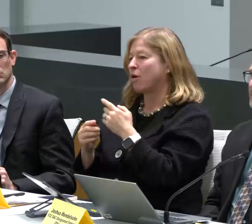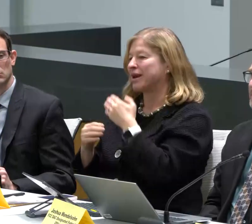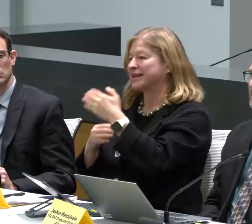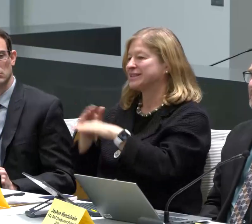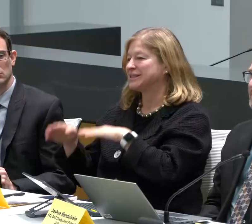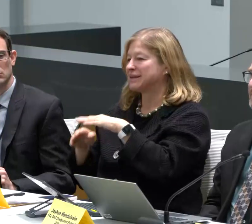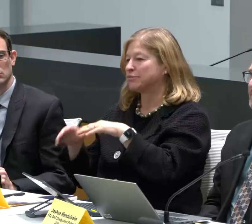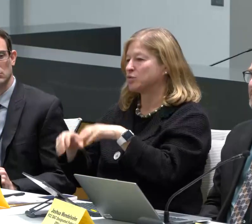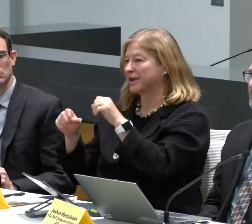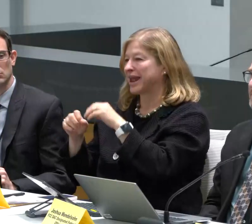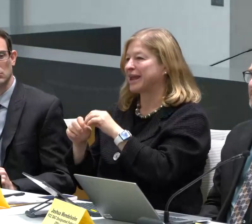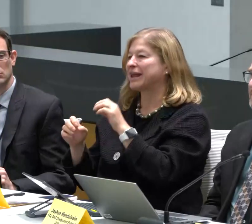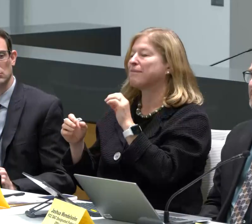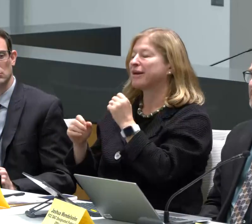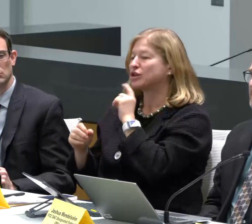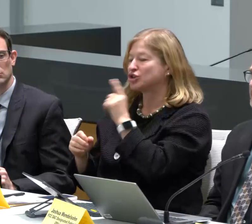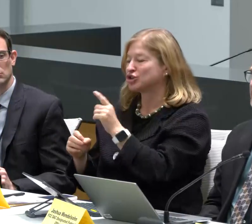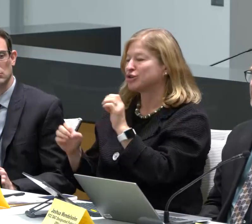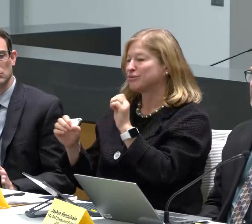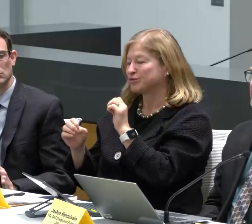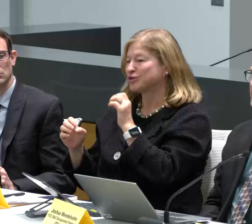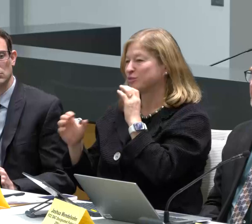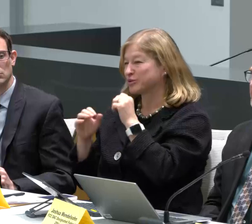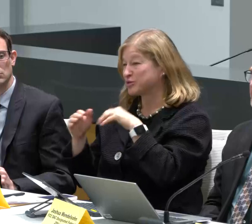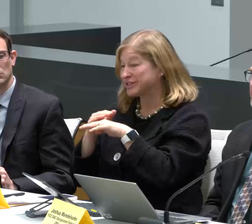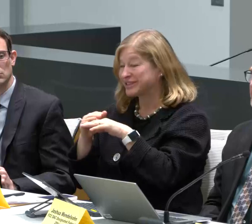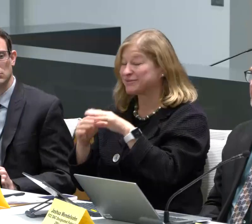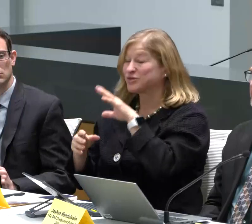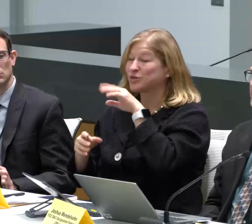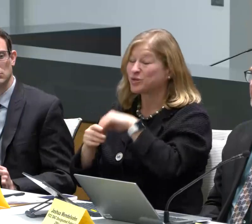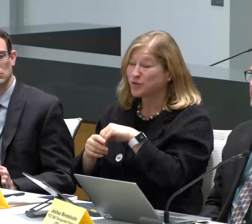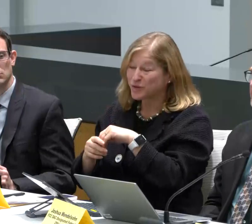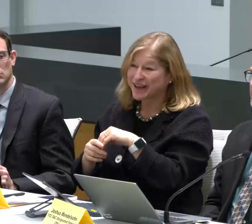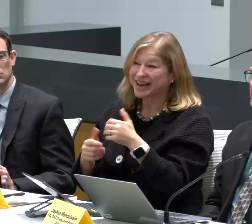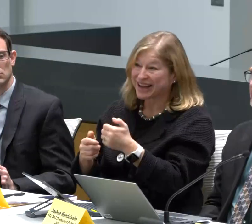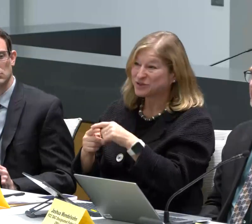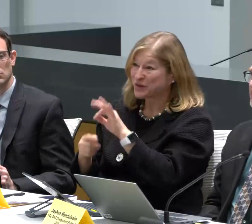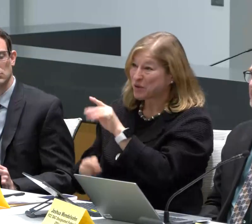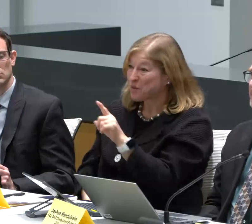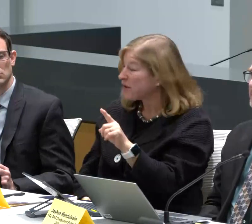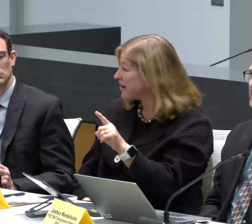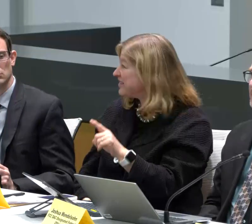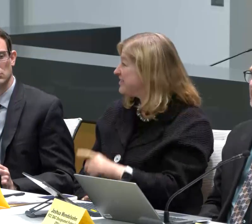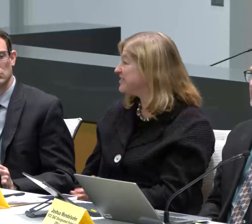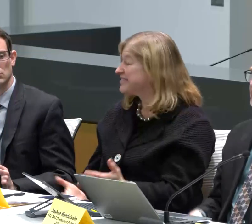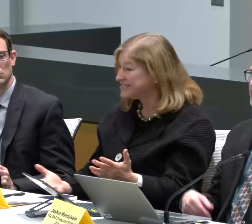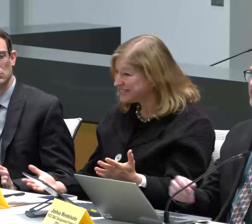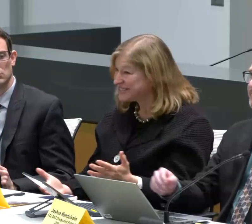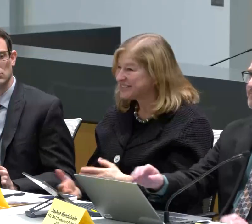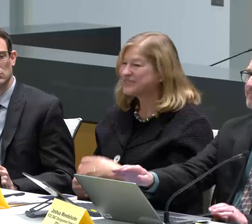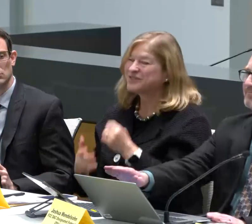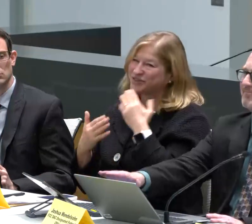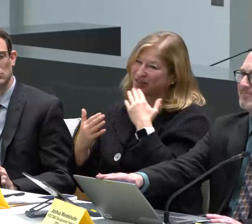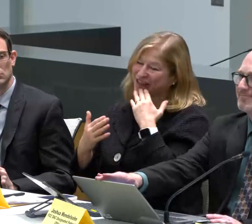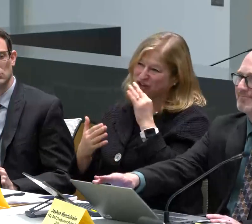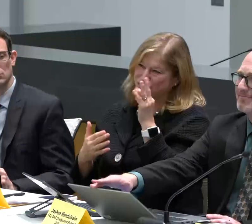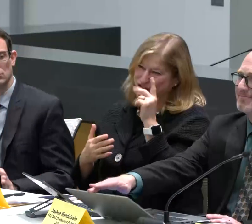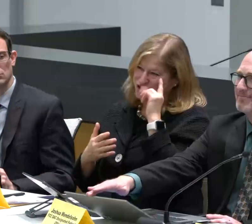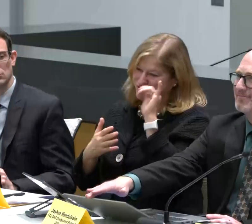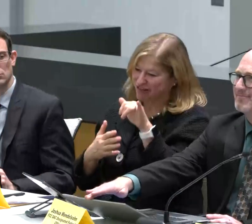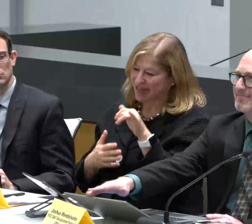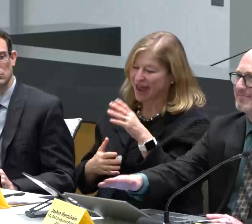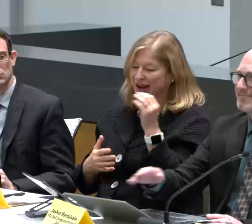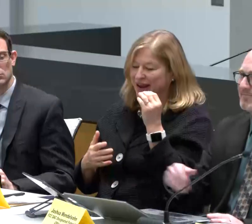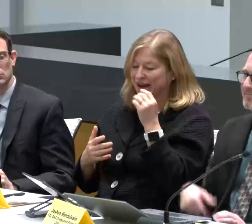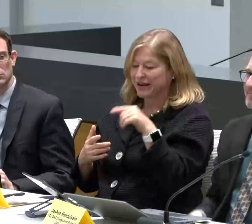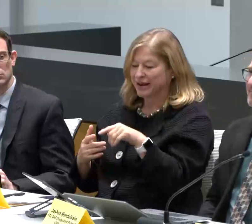the work the EAC has done. So in talking about next steps to ensure emergency communications are accessible, which includes text 911,